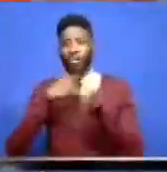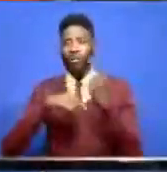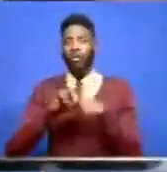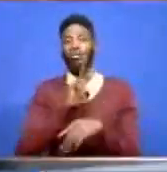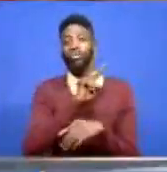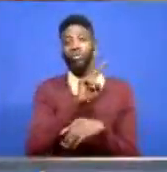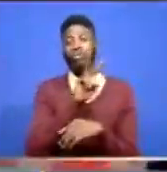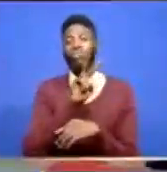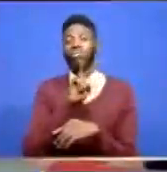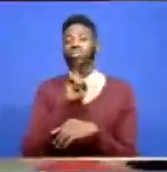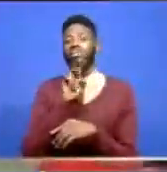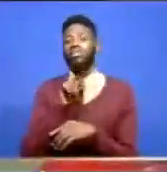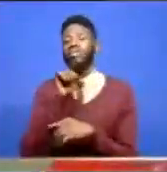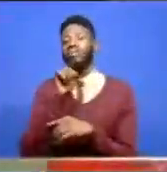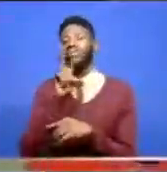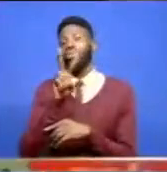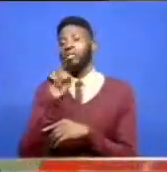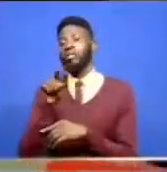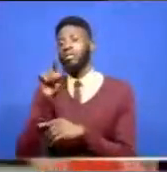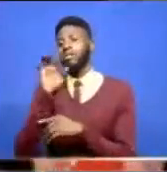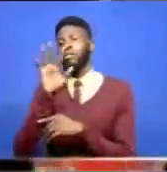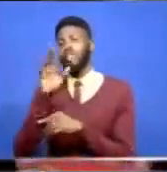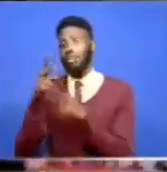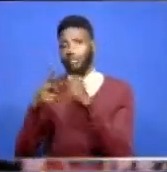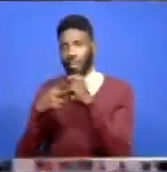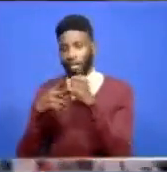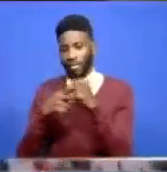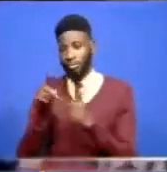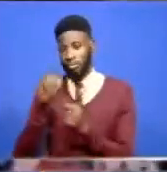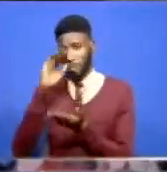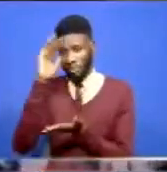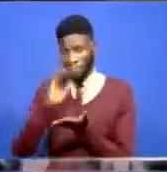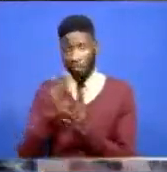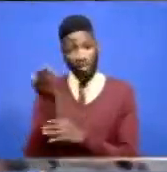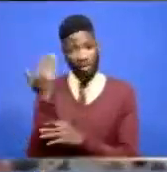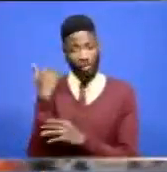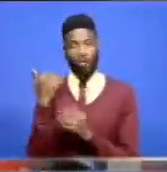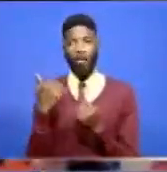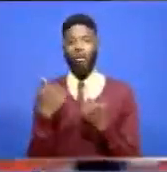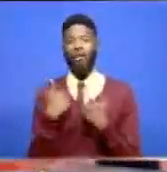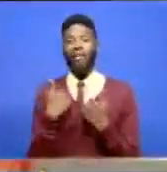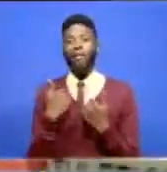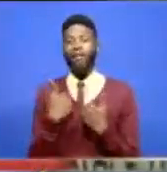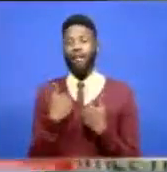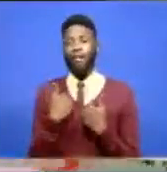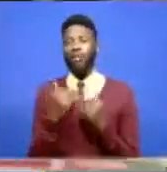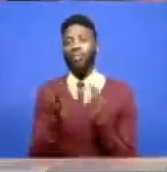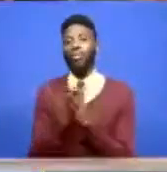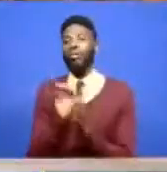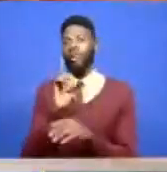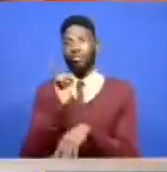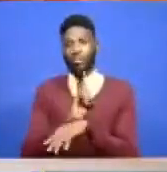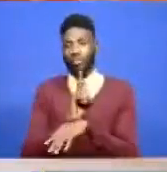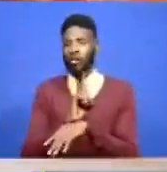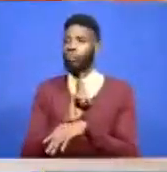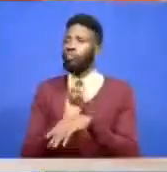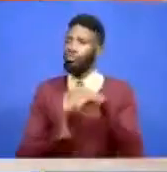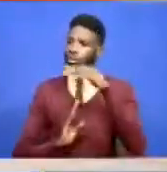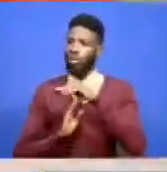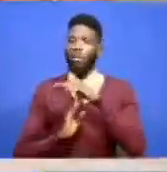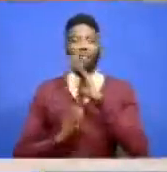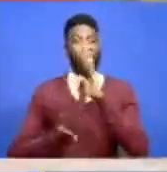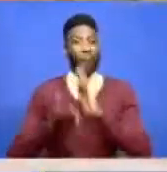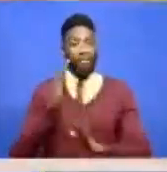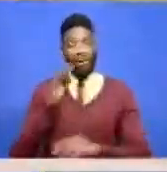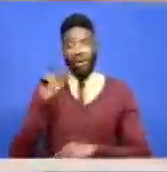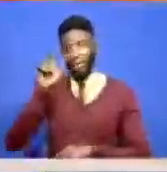minutes 57 seconds. The time slashed 1 minute 49 seconds from his personal best and is the fastest time run on Italian soil and the fastest for a